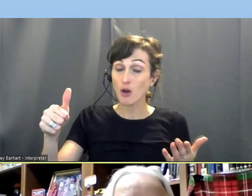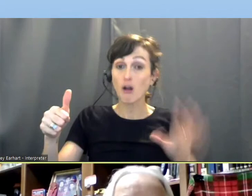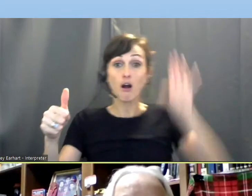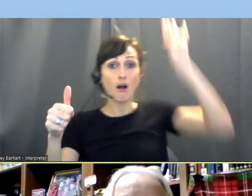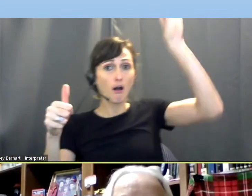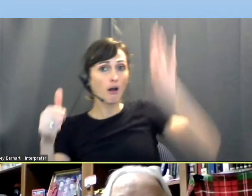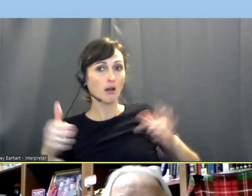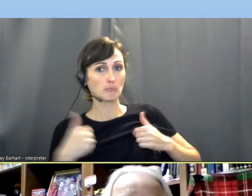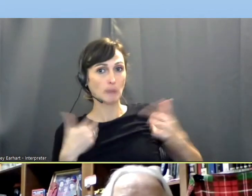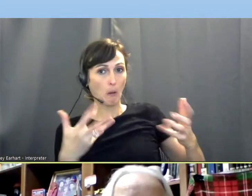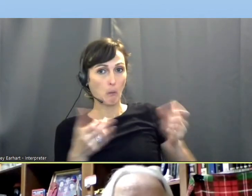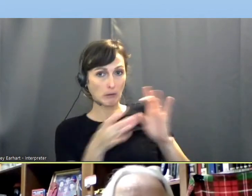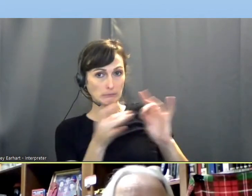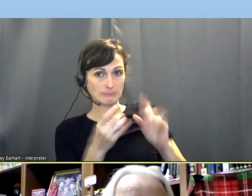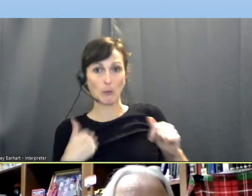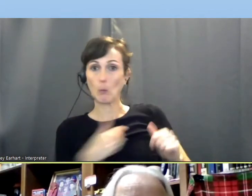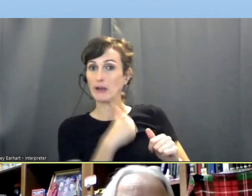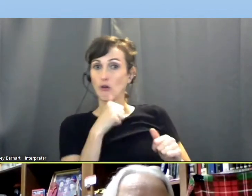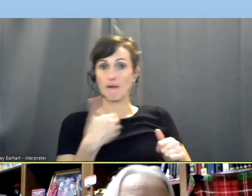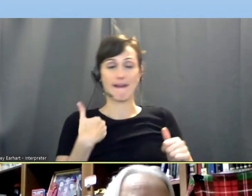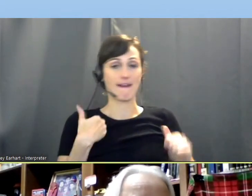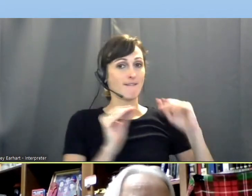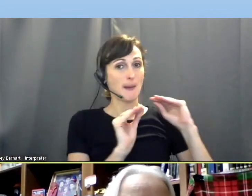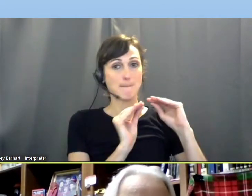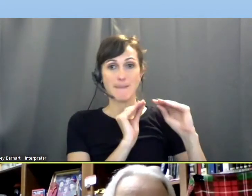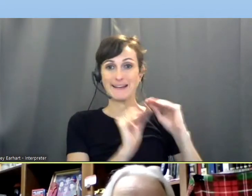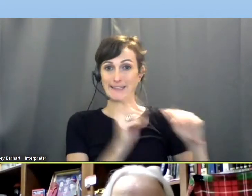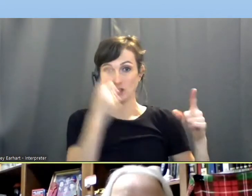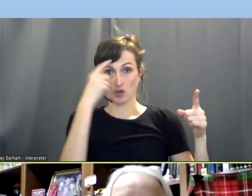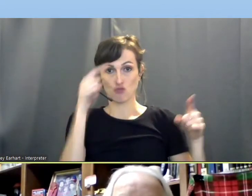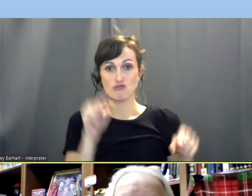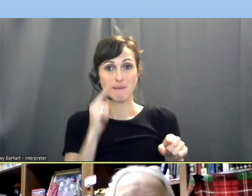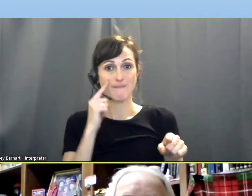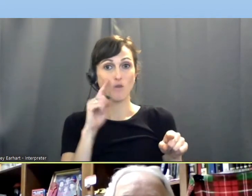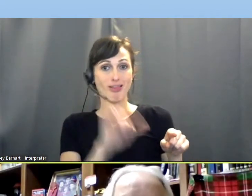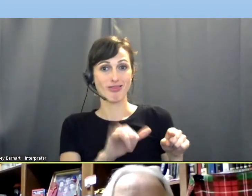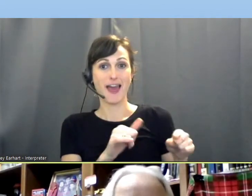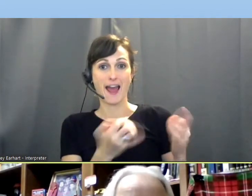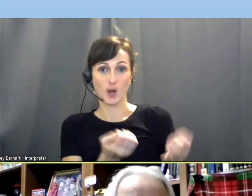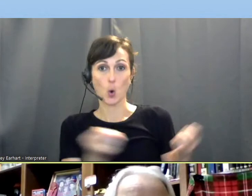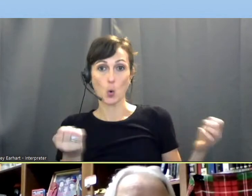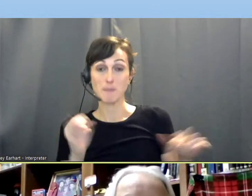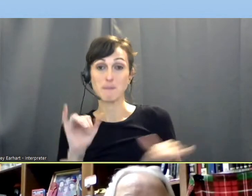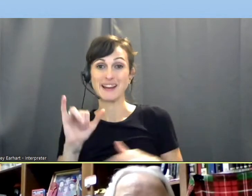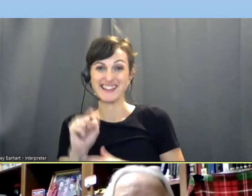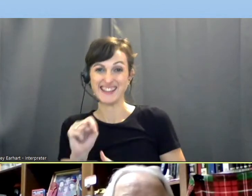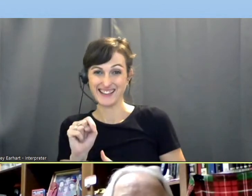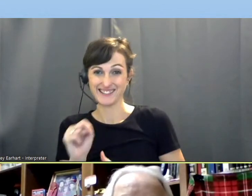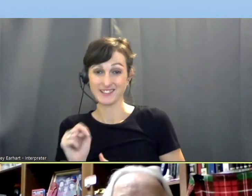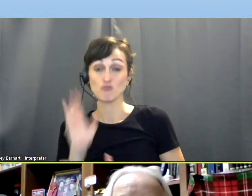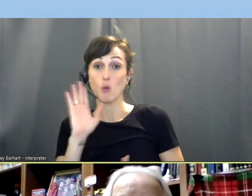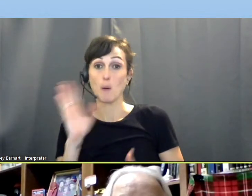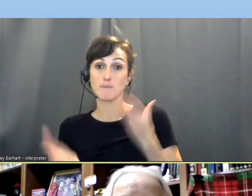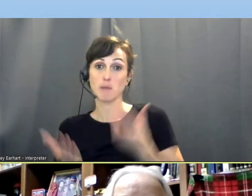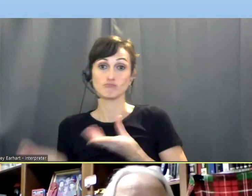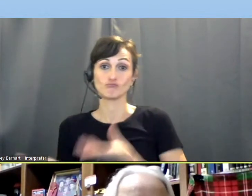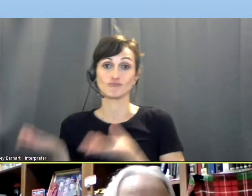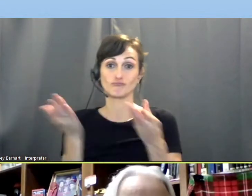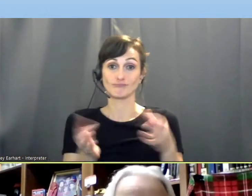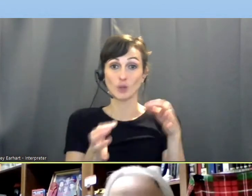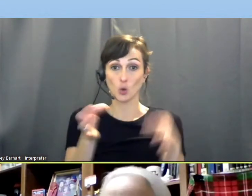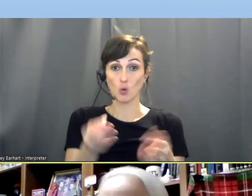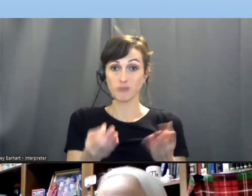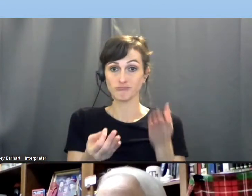want to point out, we don't have the maintenance agreement on this piece of equipment yet, so we'll probably come back to court with that at a later